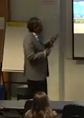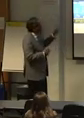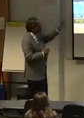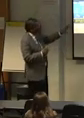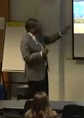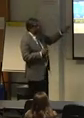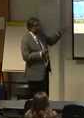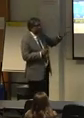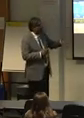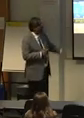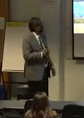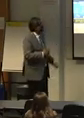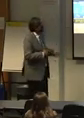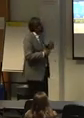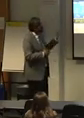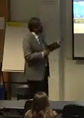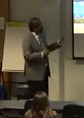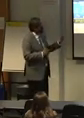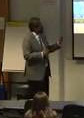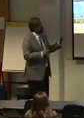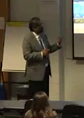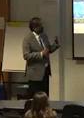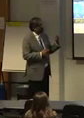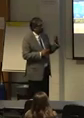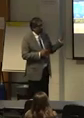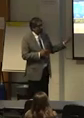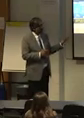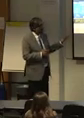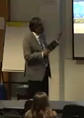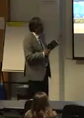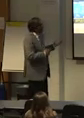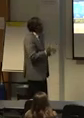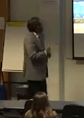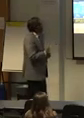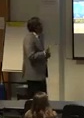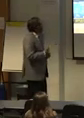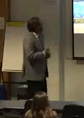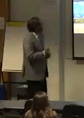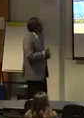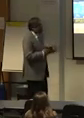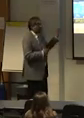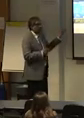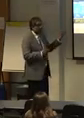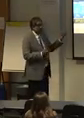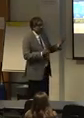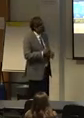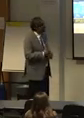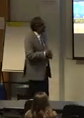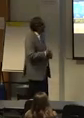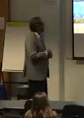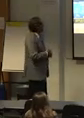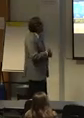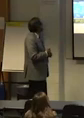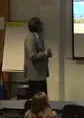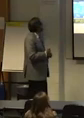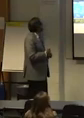gives you information about what's in the sign. And so people, if they want, when the visitors to this site, can sign out this